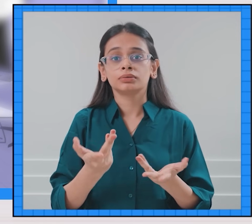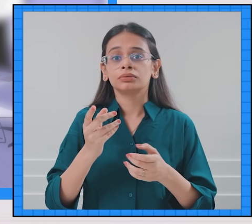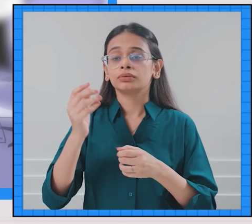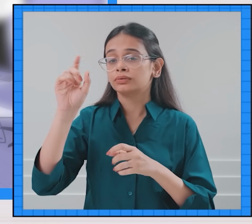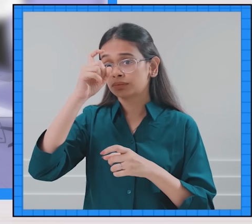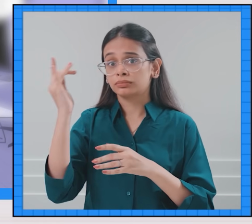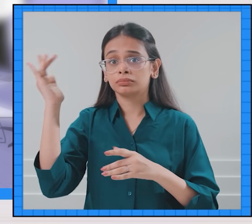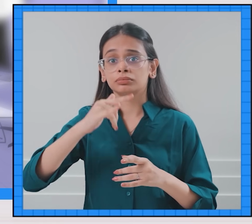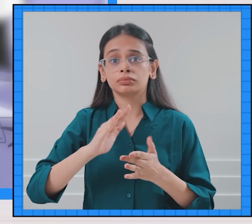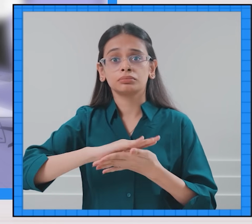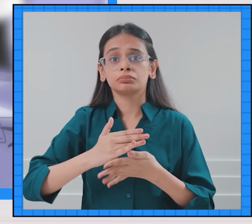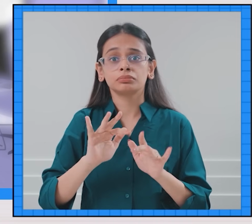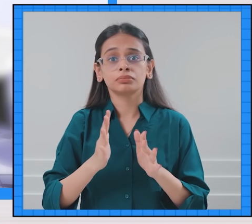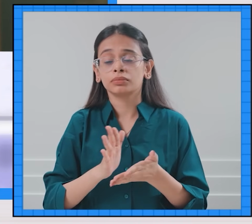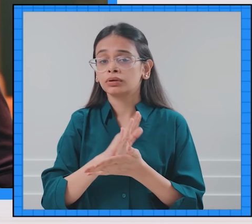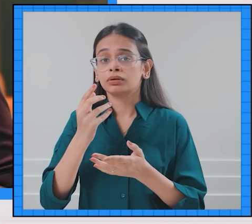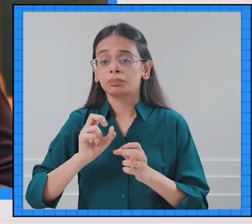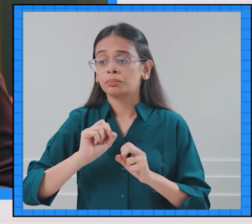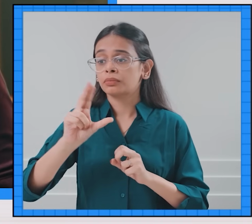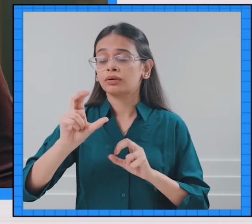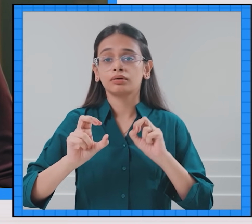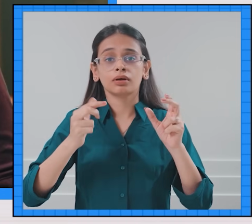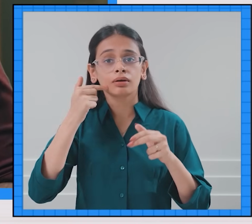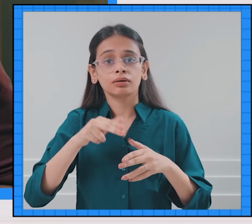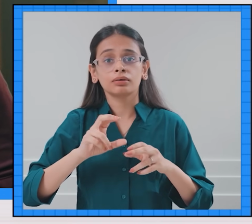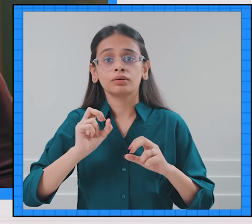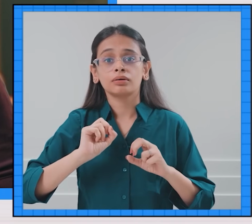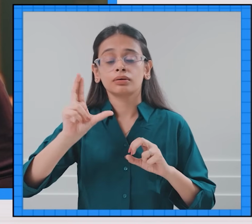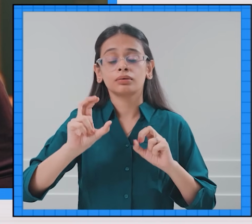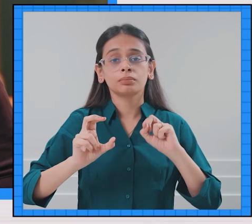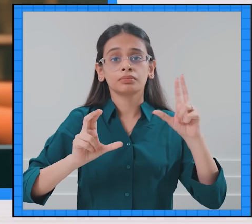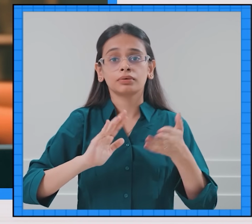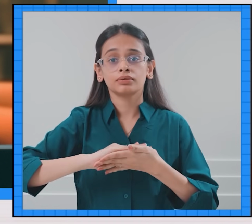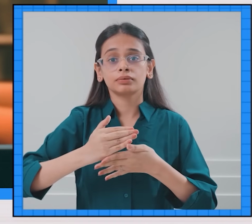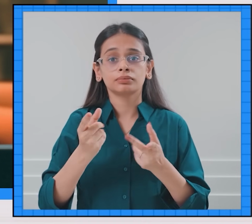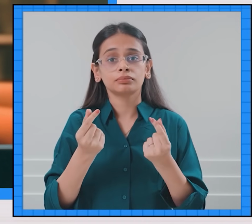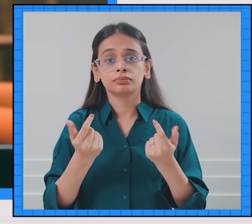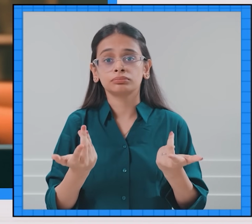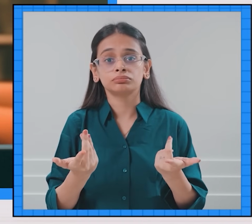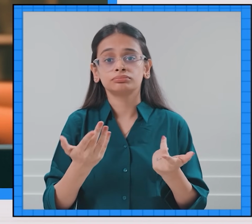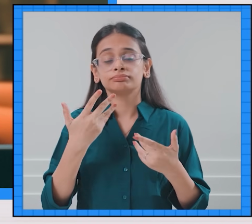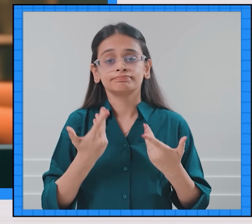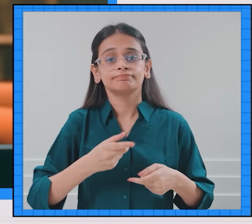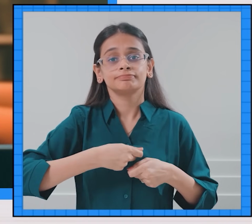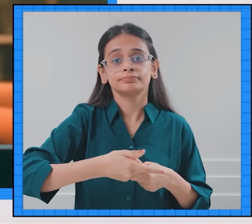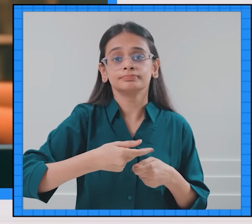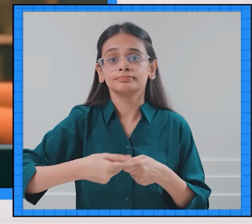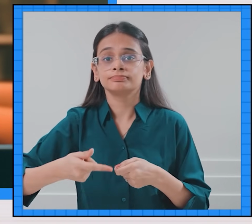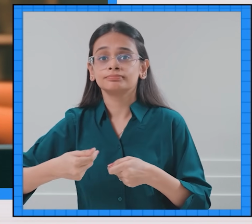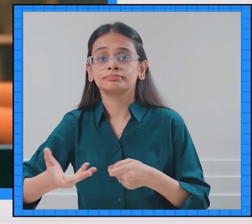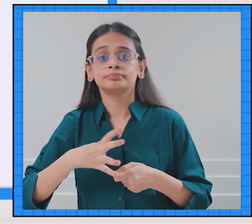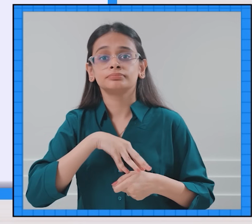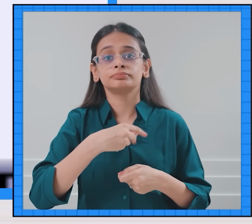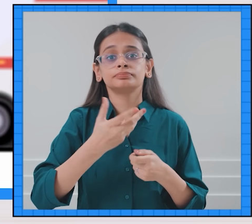of the supply chain and COVID constraints. Whatever was available at a premium. We had no option but to shell out extra money